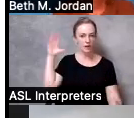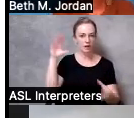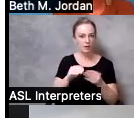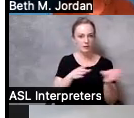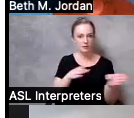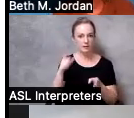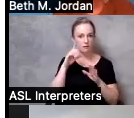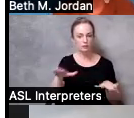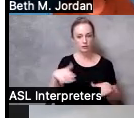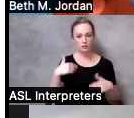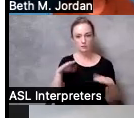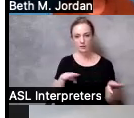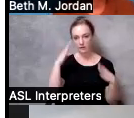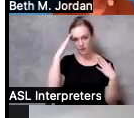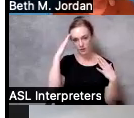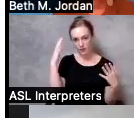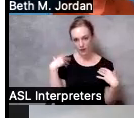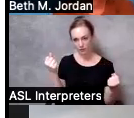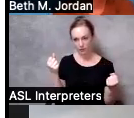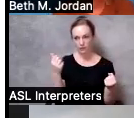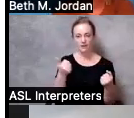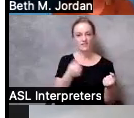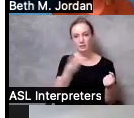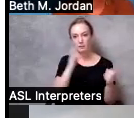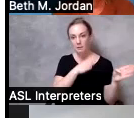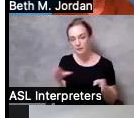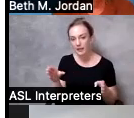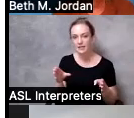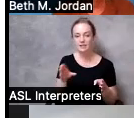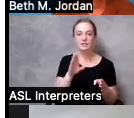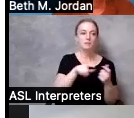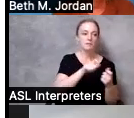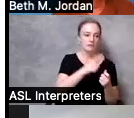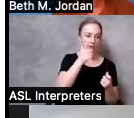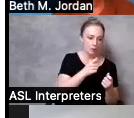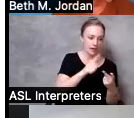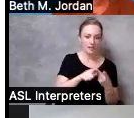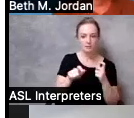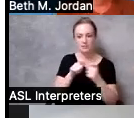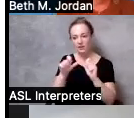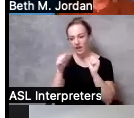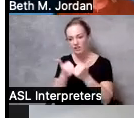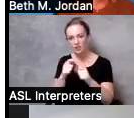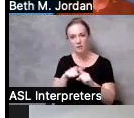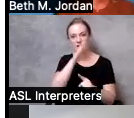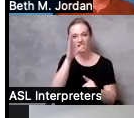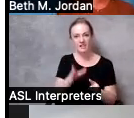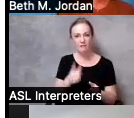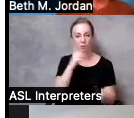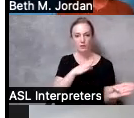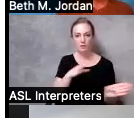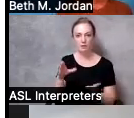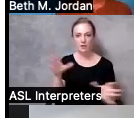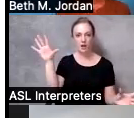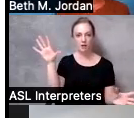plans, either specific to a project or a grant or adopted by an individual agency, but never a plan that's been comprehensively